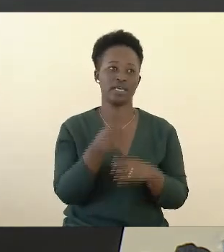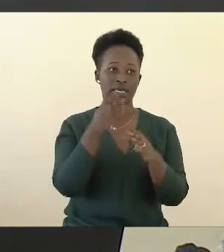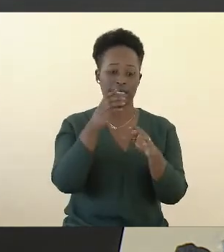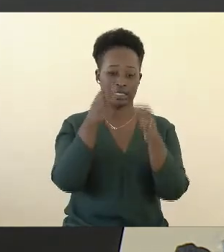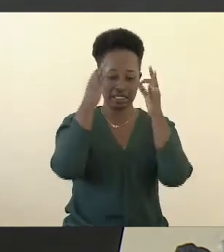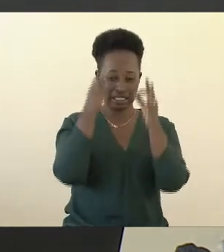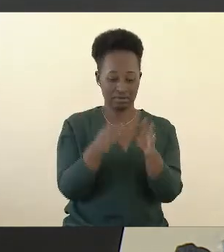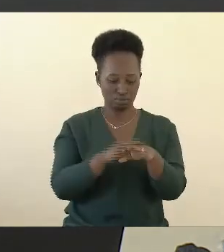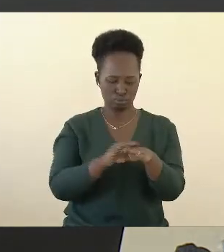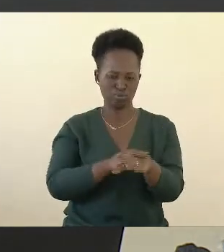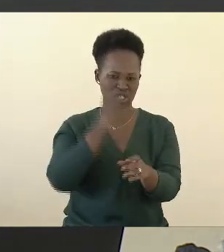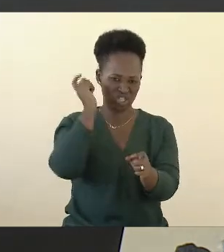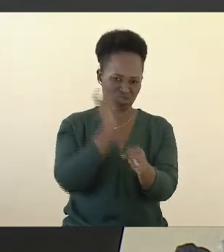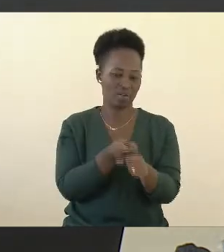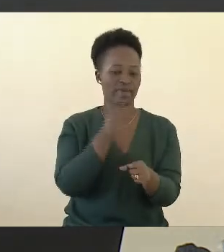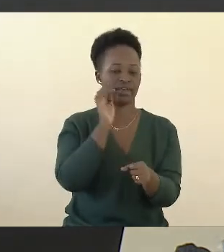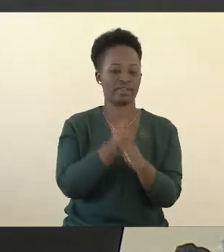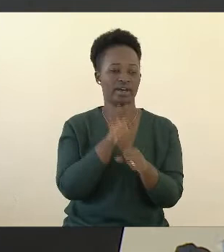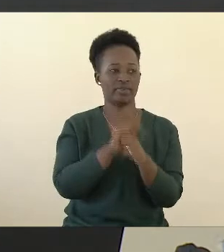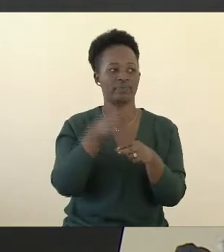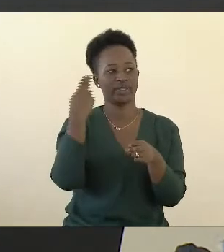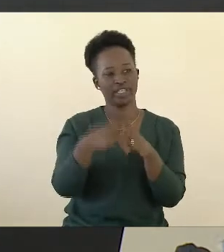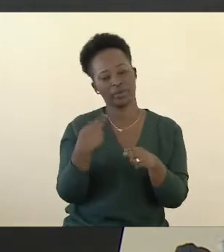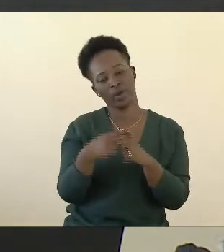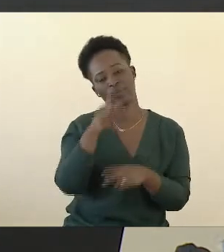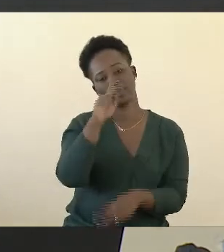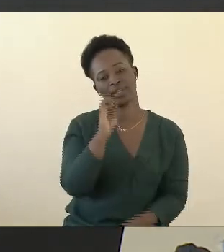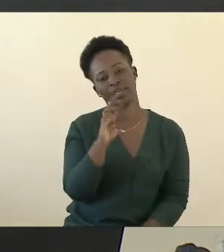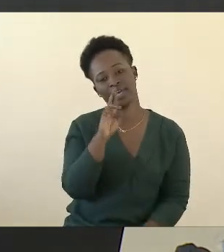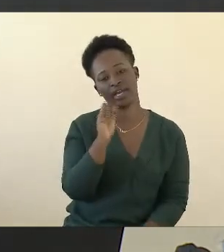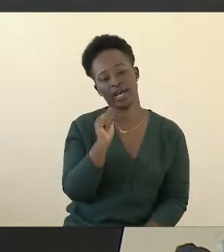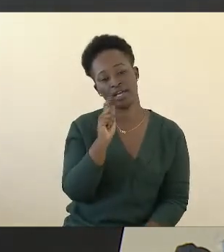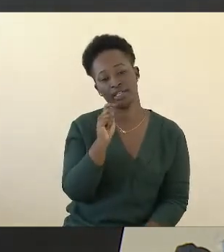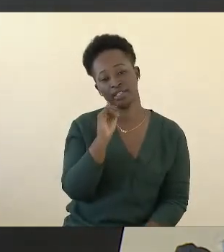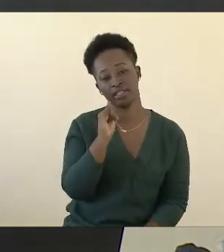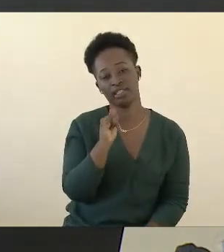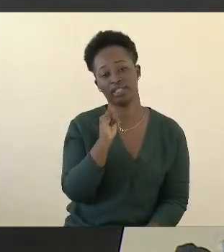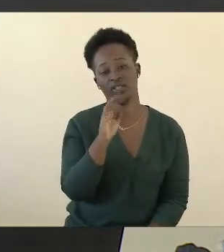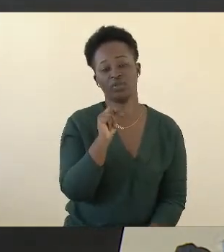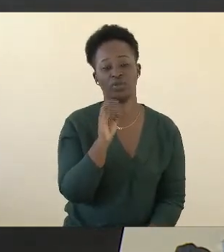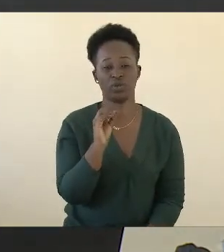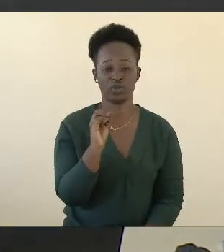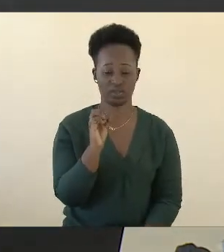membrane, which is called keratinocytes, which is formed by keratin, and the keratin makes the skin to be tough and